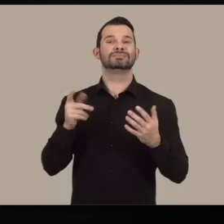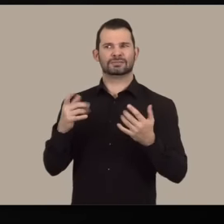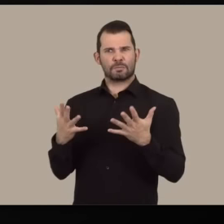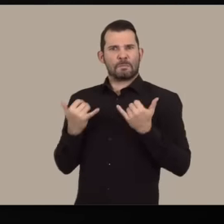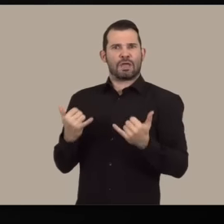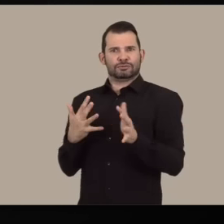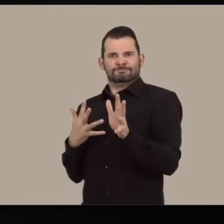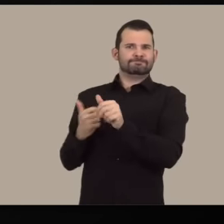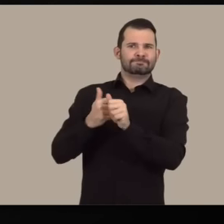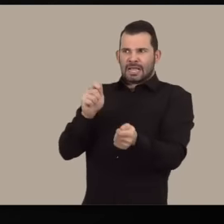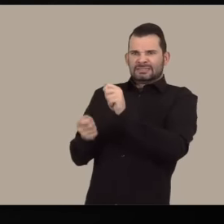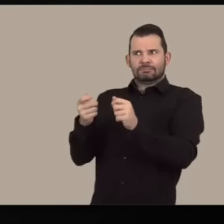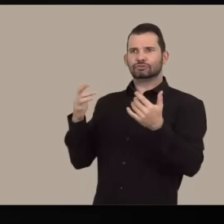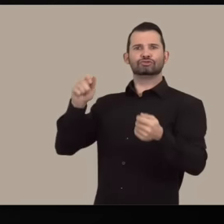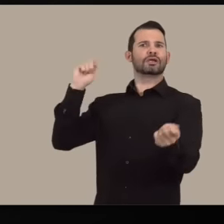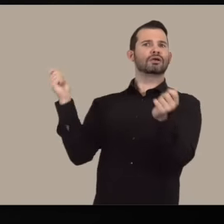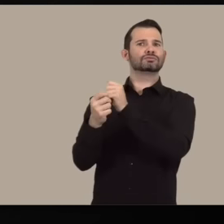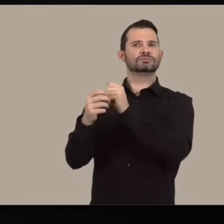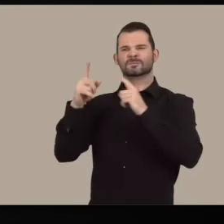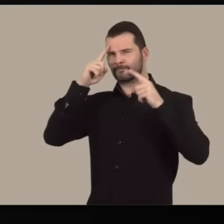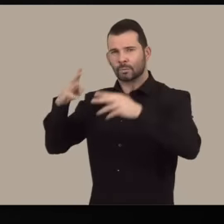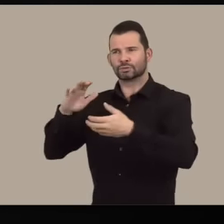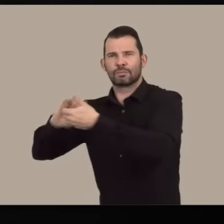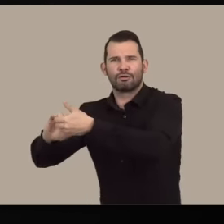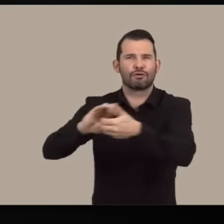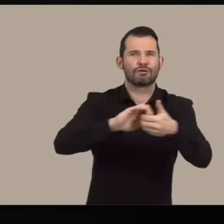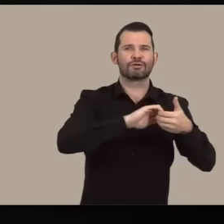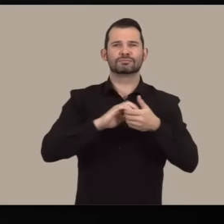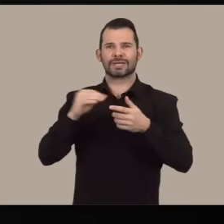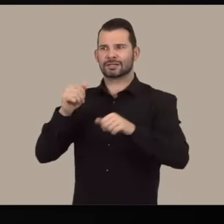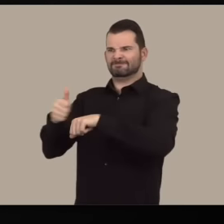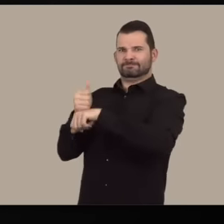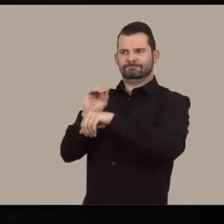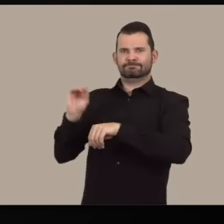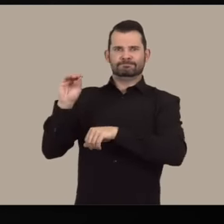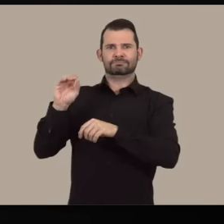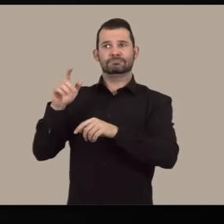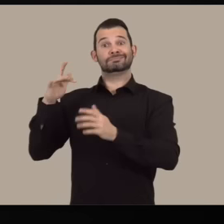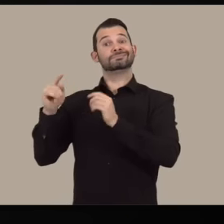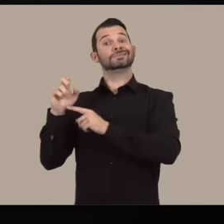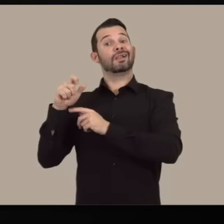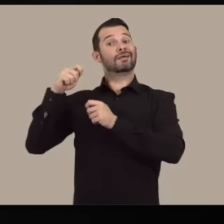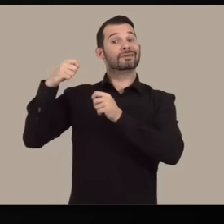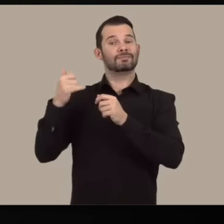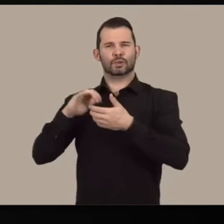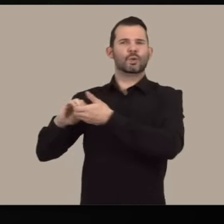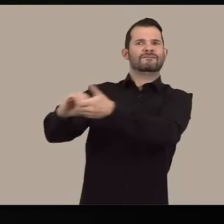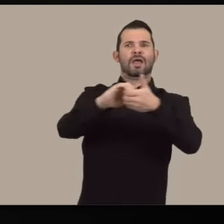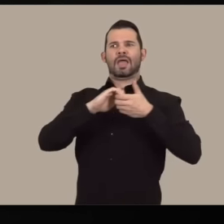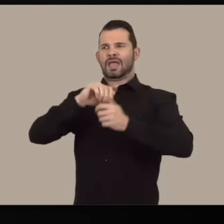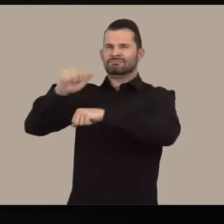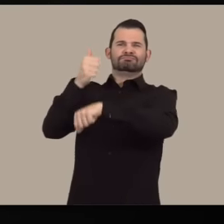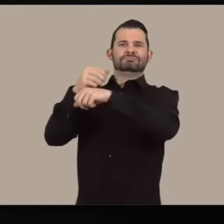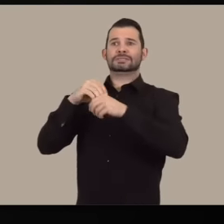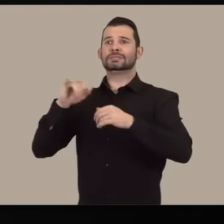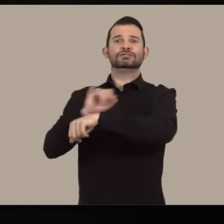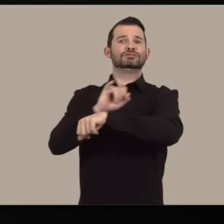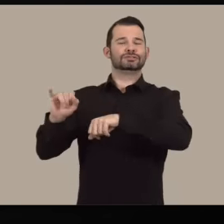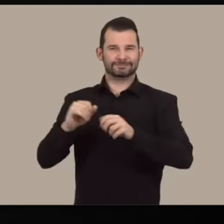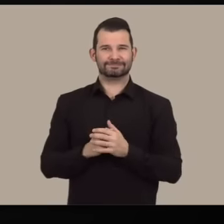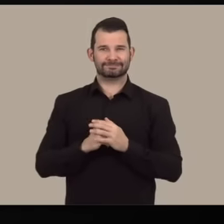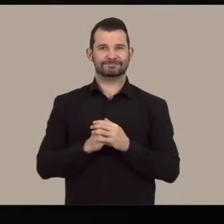To modernize, to adapt to changes, to focus on partnerships, and to position Telefilm as a unifying